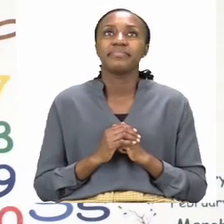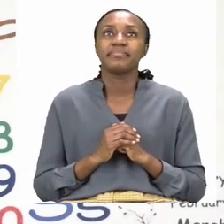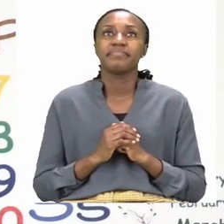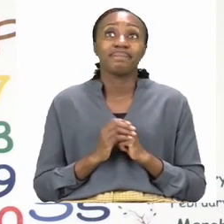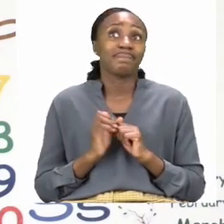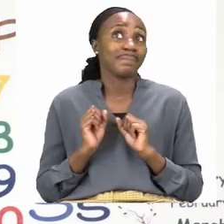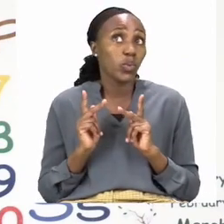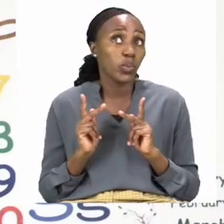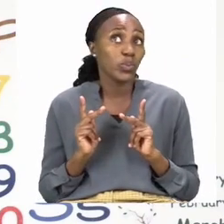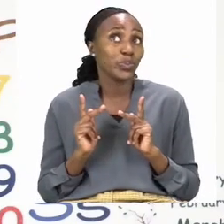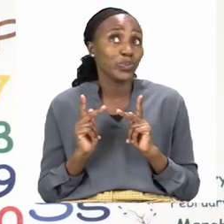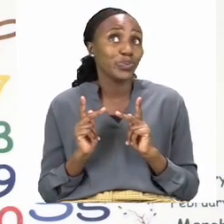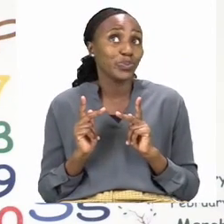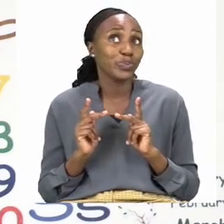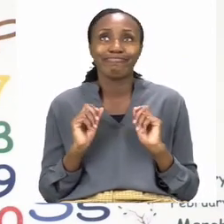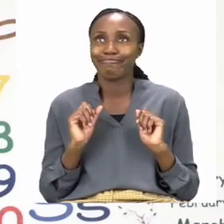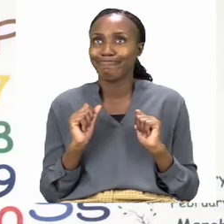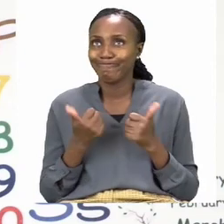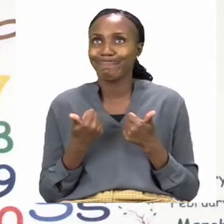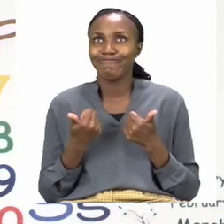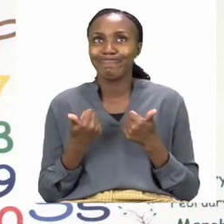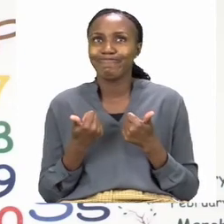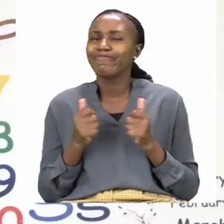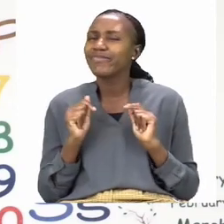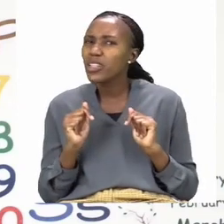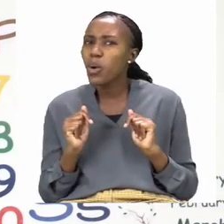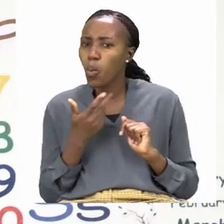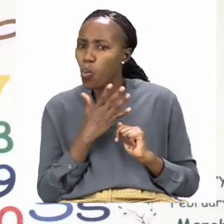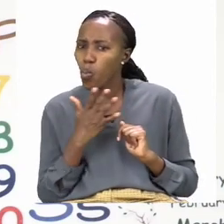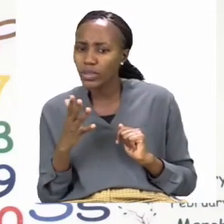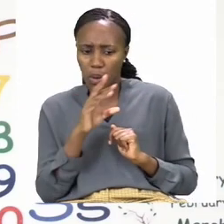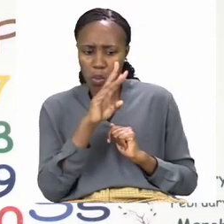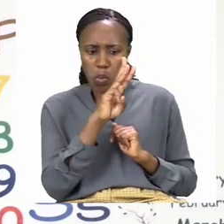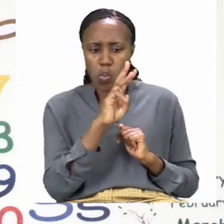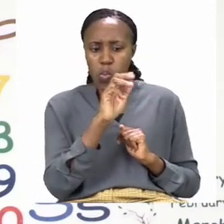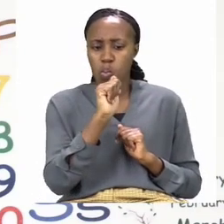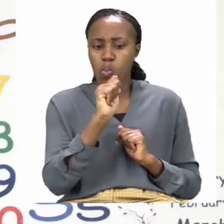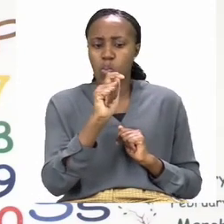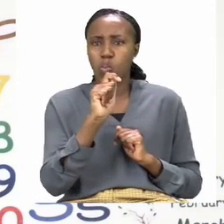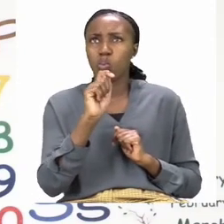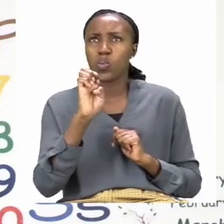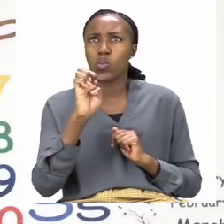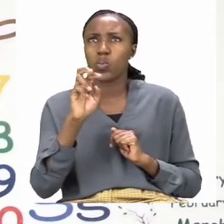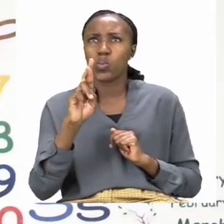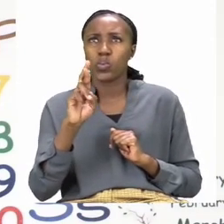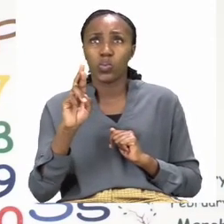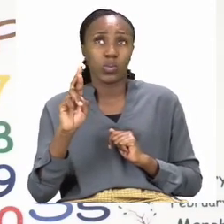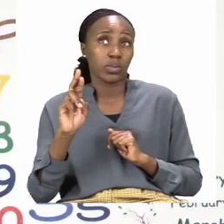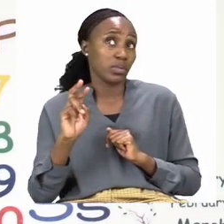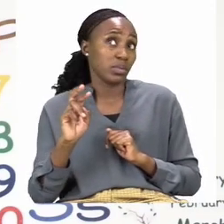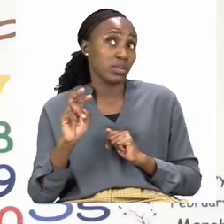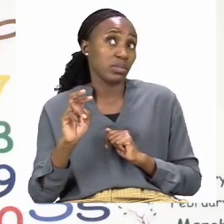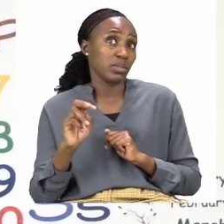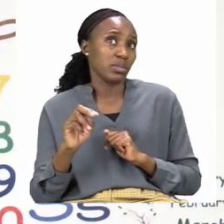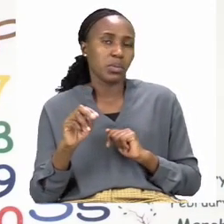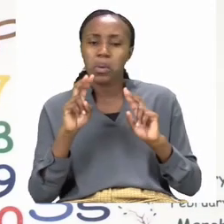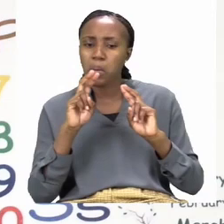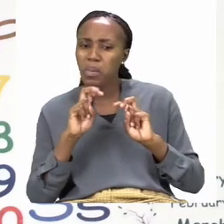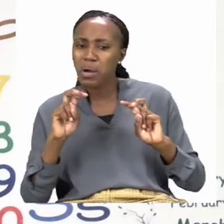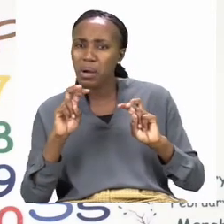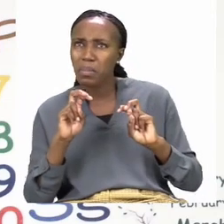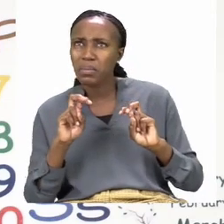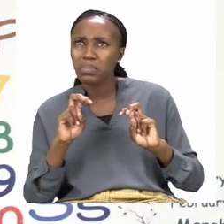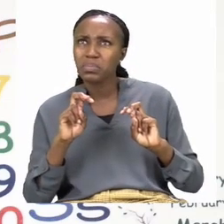right. Now let's try and find the word water. Remember, we have to look for the first letter of the